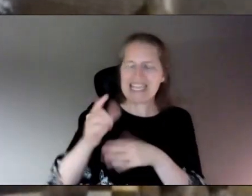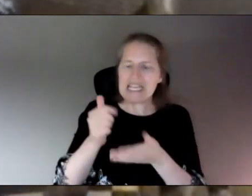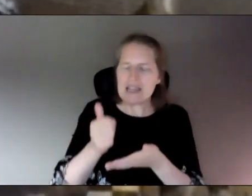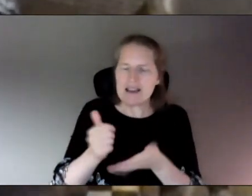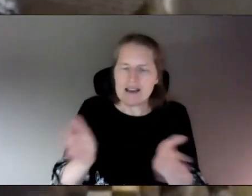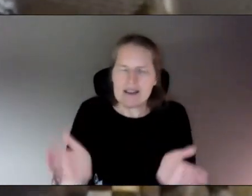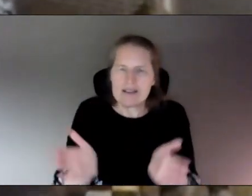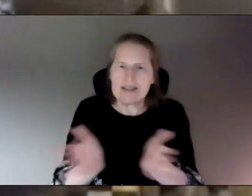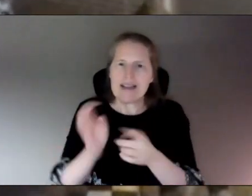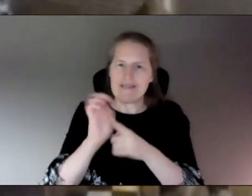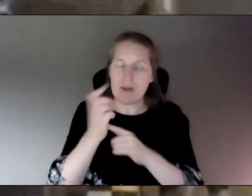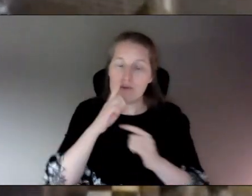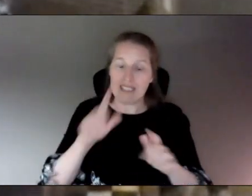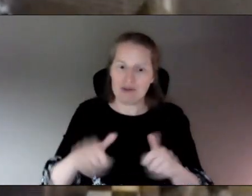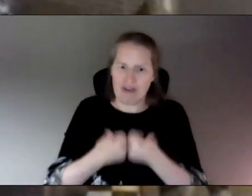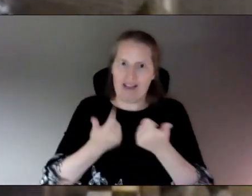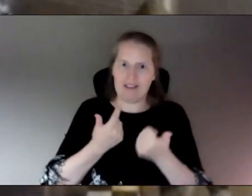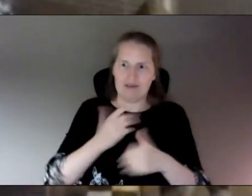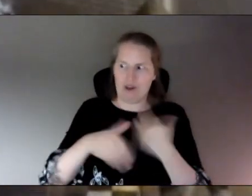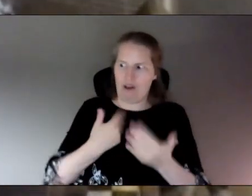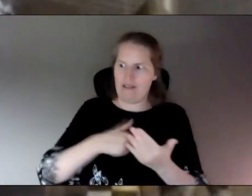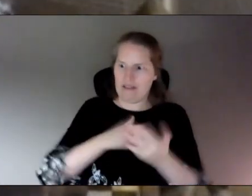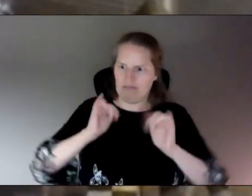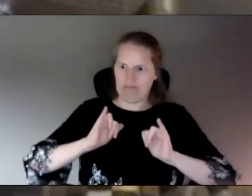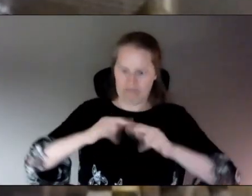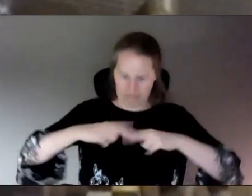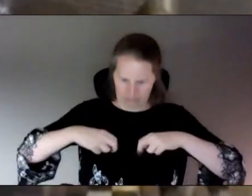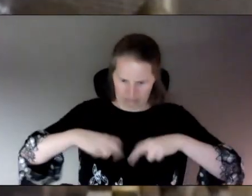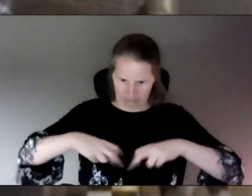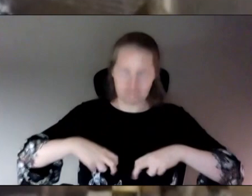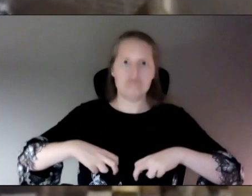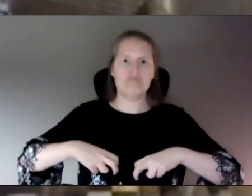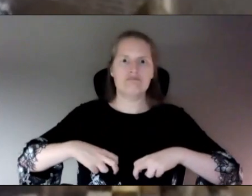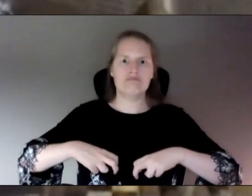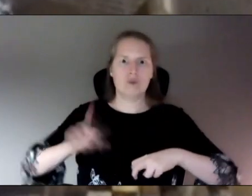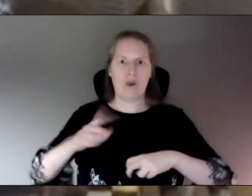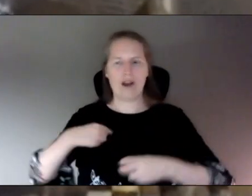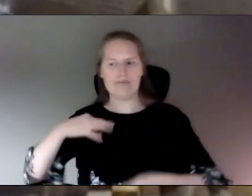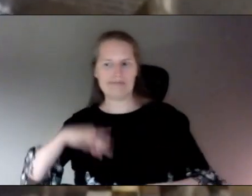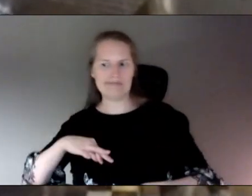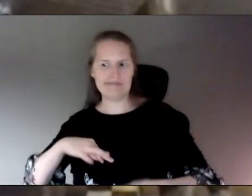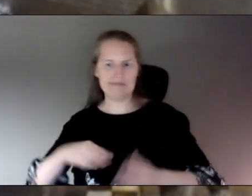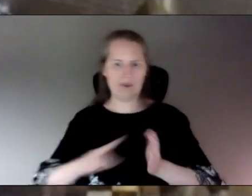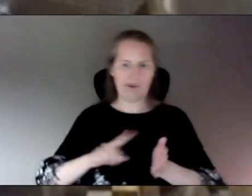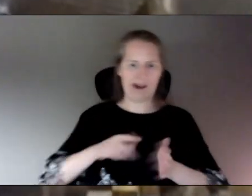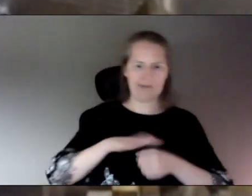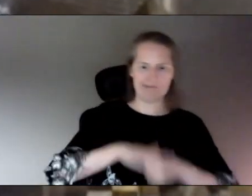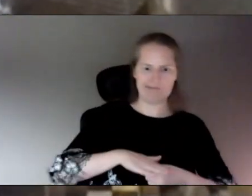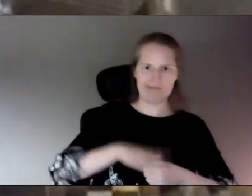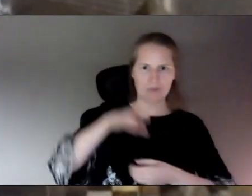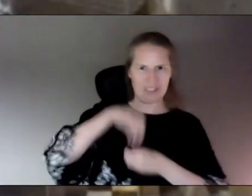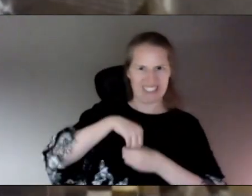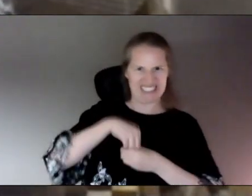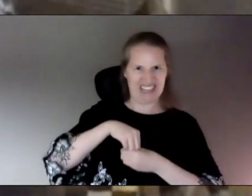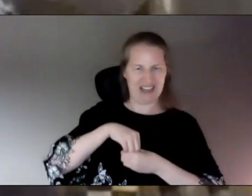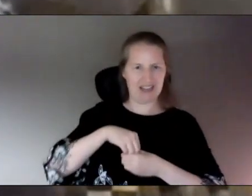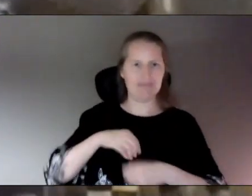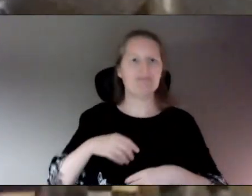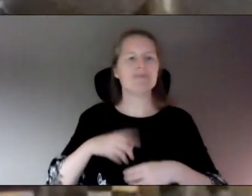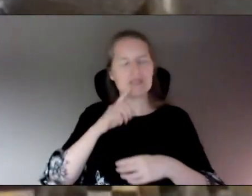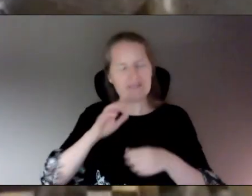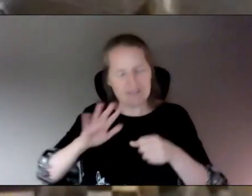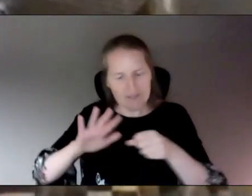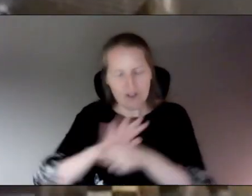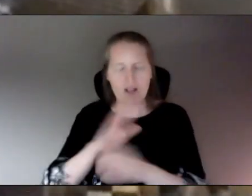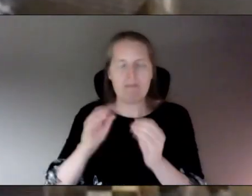that challenged everyone to examine the contradictions of privilege and prejudice within ourselves, infusing more empathy